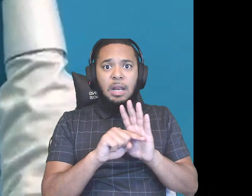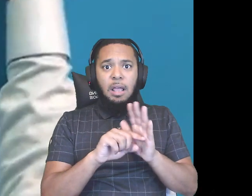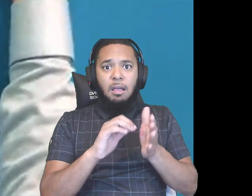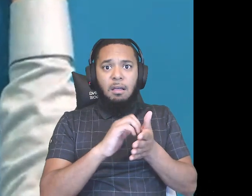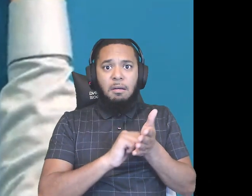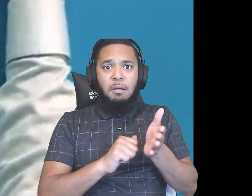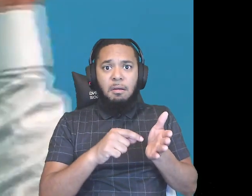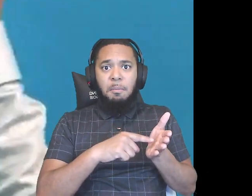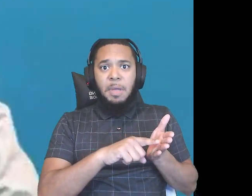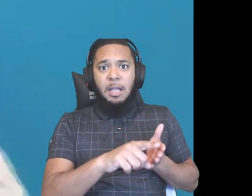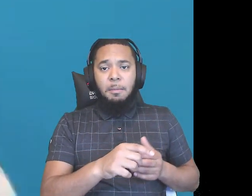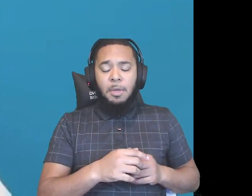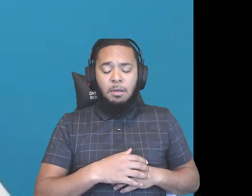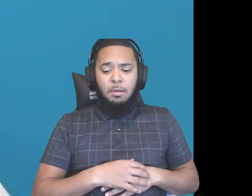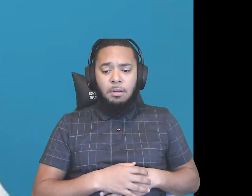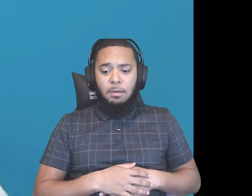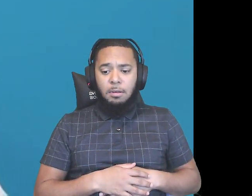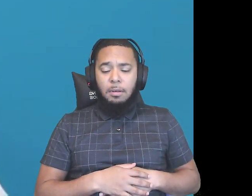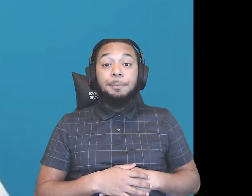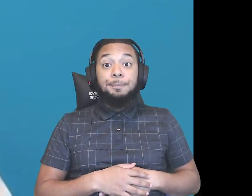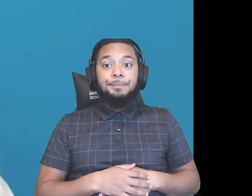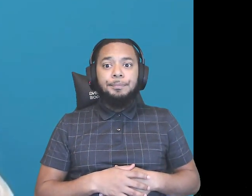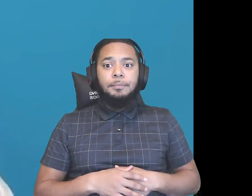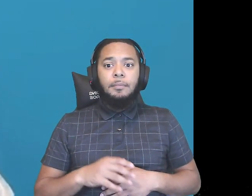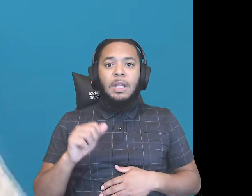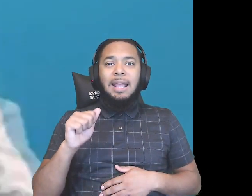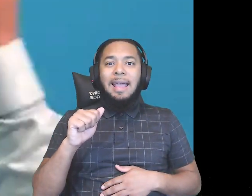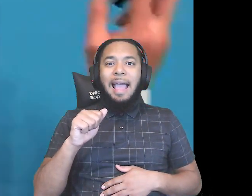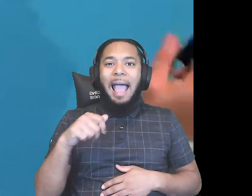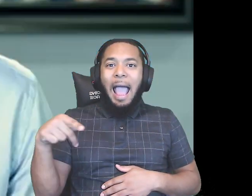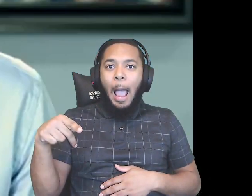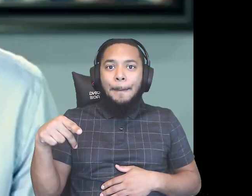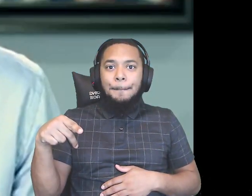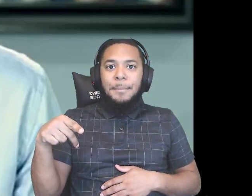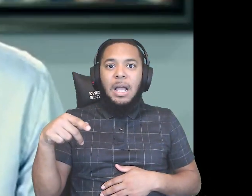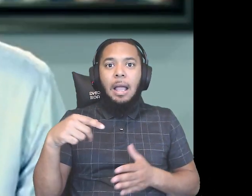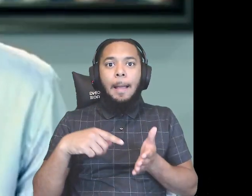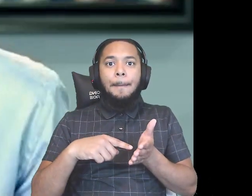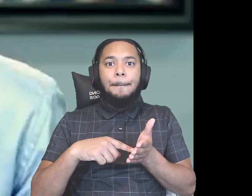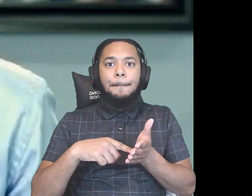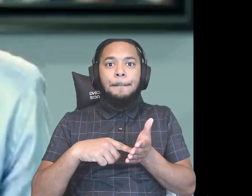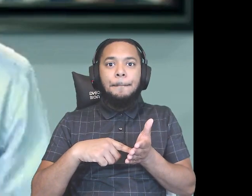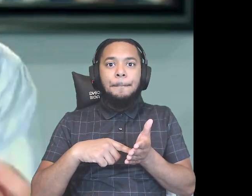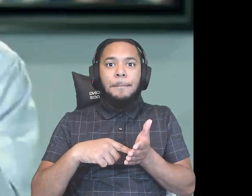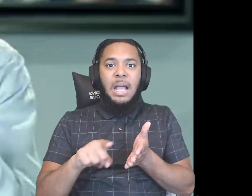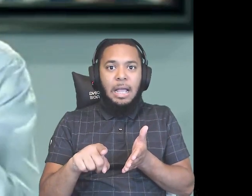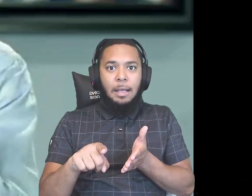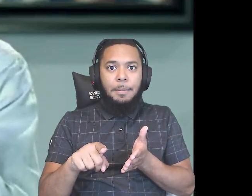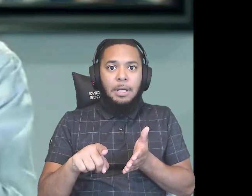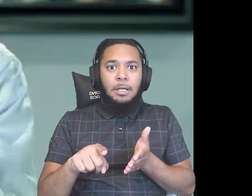So that's going to be negative. An app payment. So you opened up your phone.